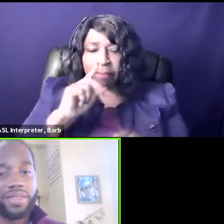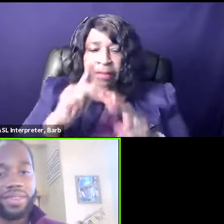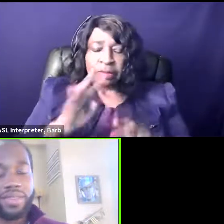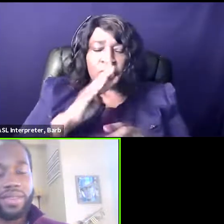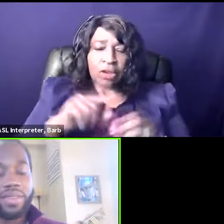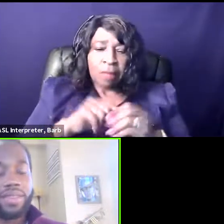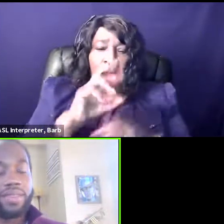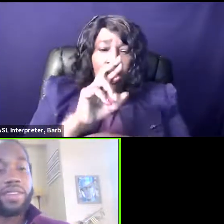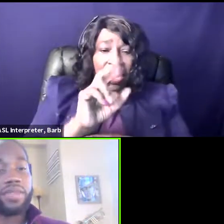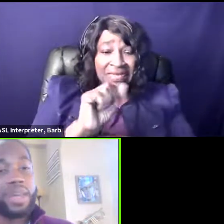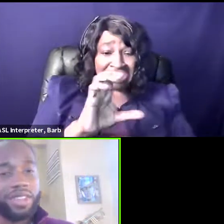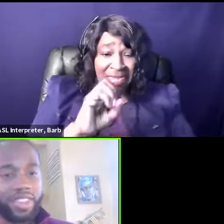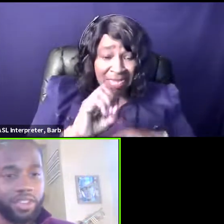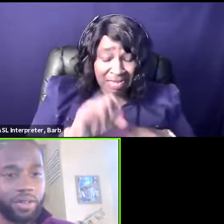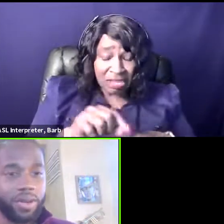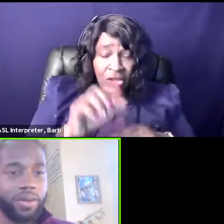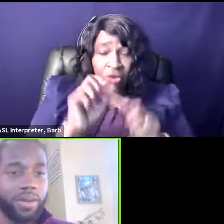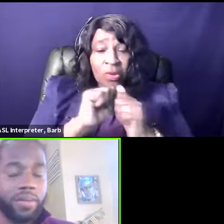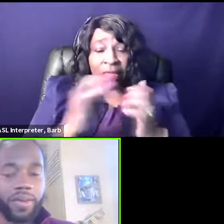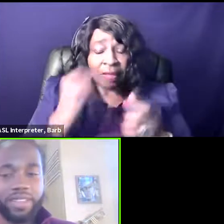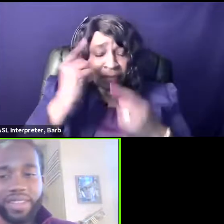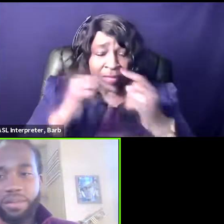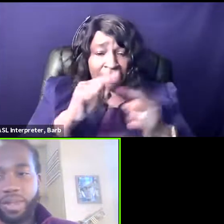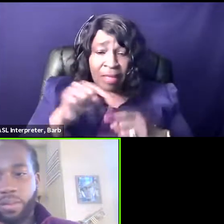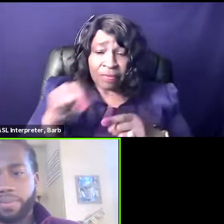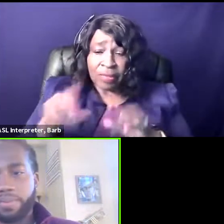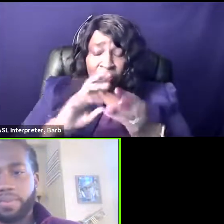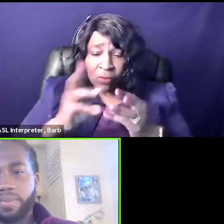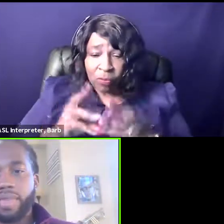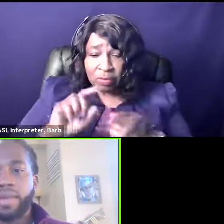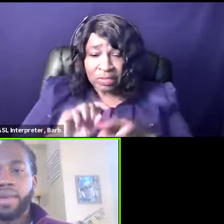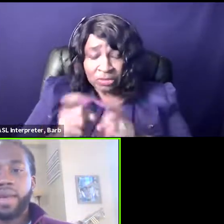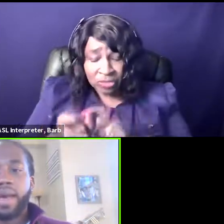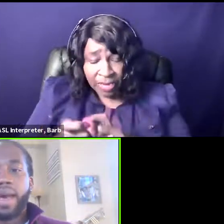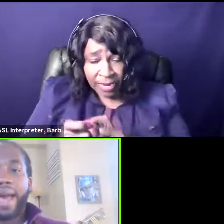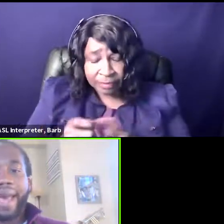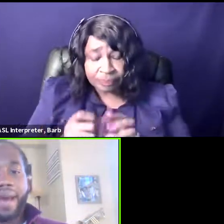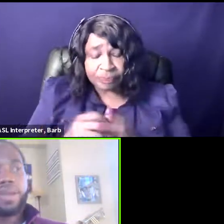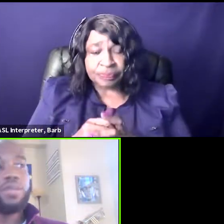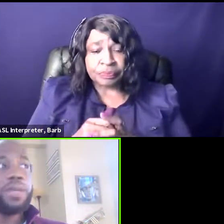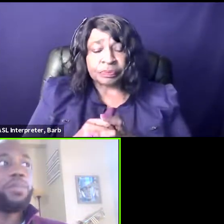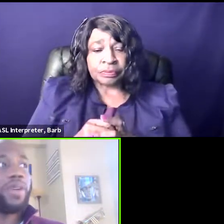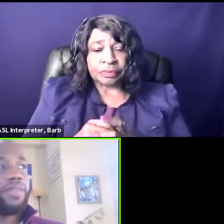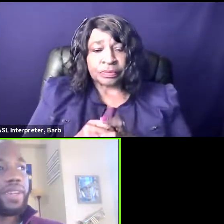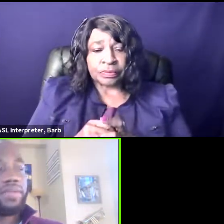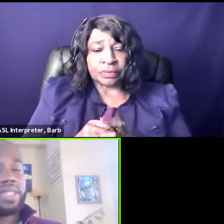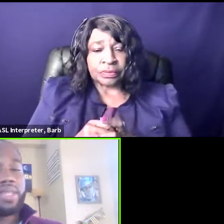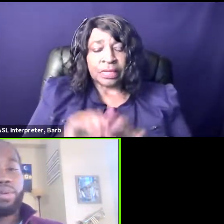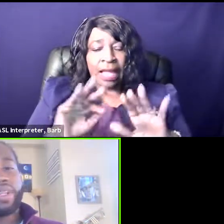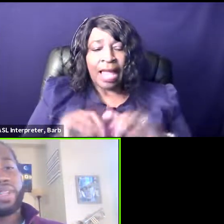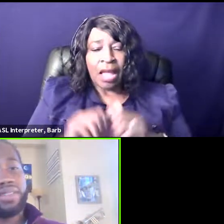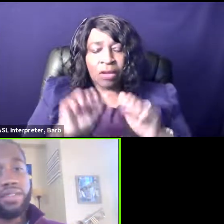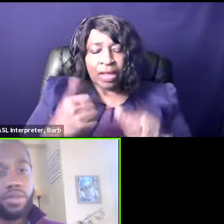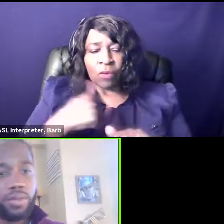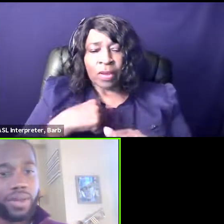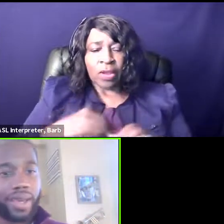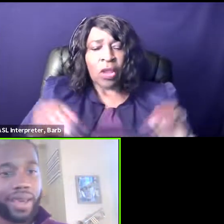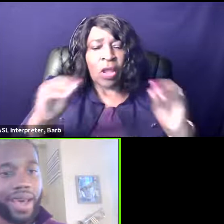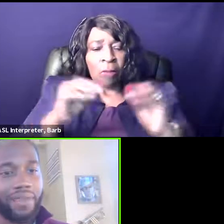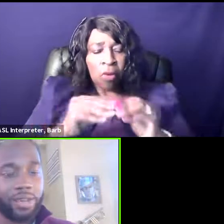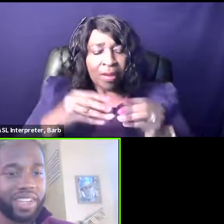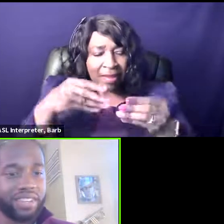without respect to the effects of climate change on racialized people. How can we more effectively bring these